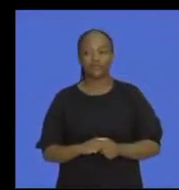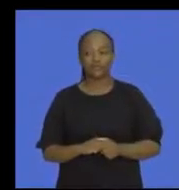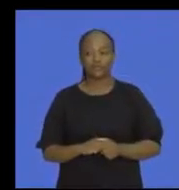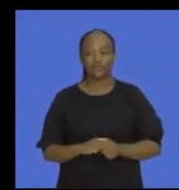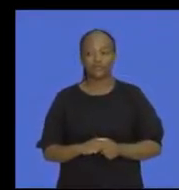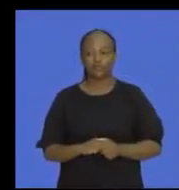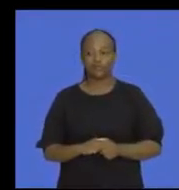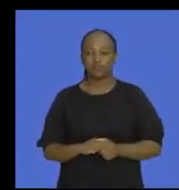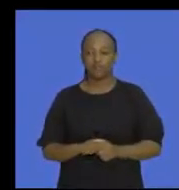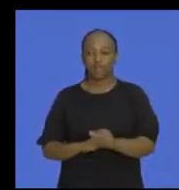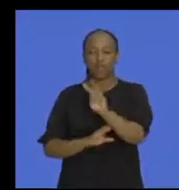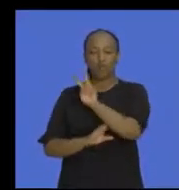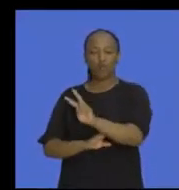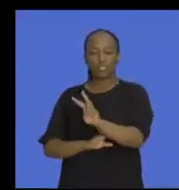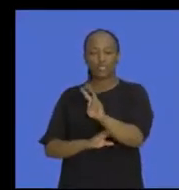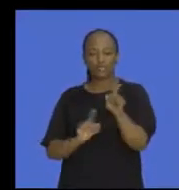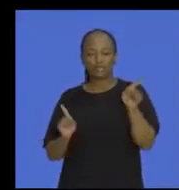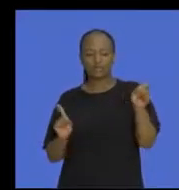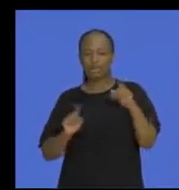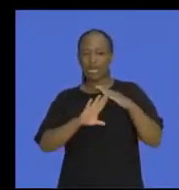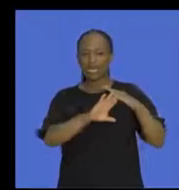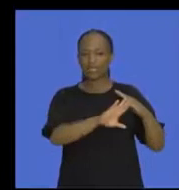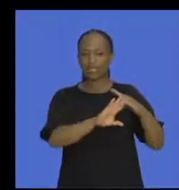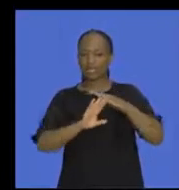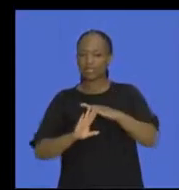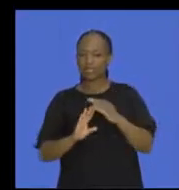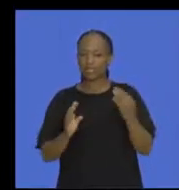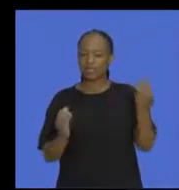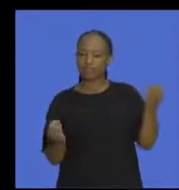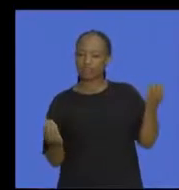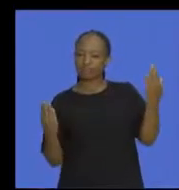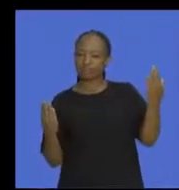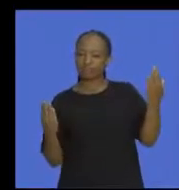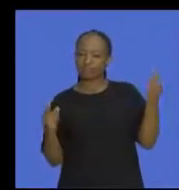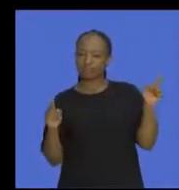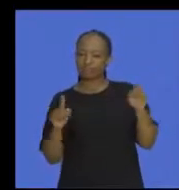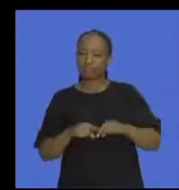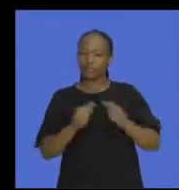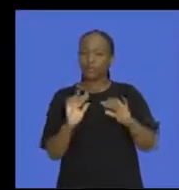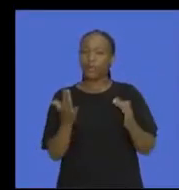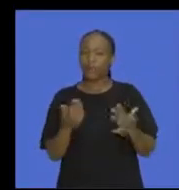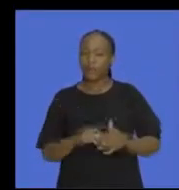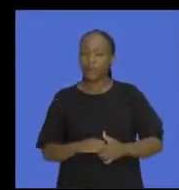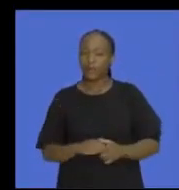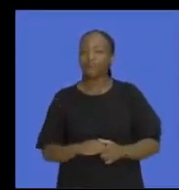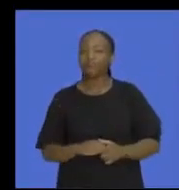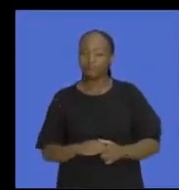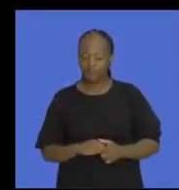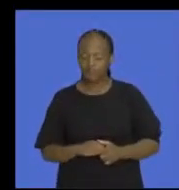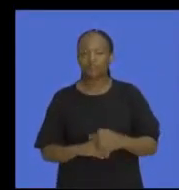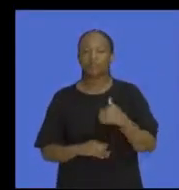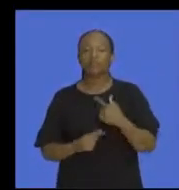Or across the resistors. Now we want to look at the voltage across each one of the 2 resistors. Now we are saying